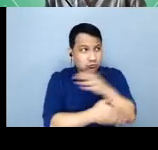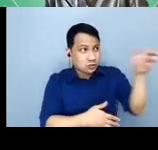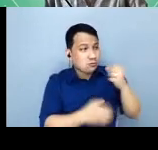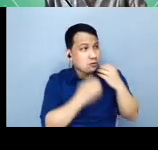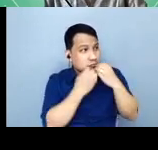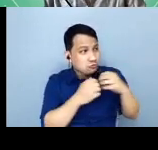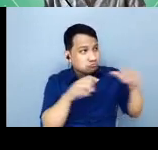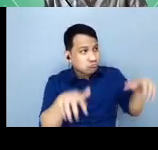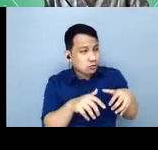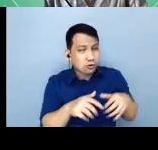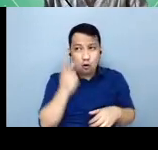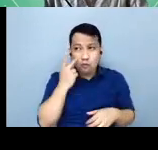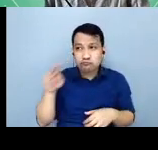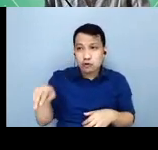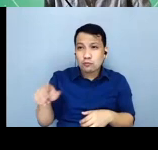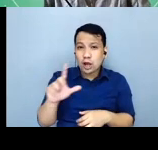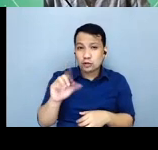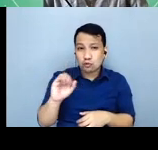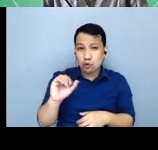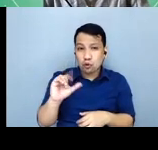labor? Or can I look into local